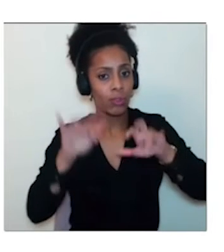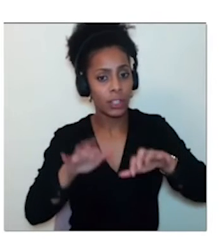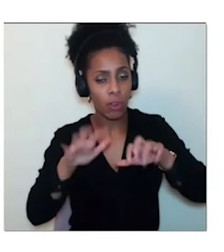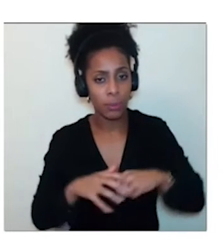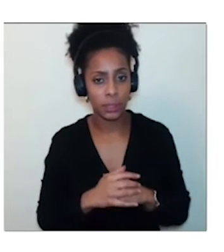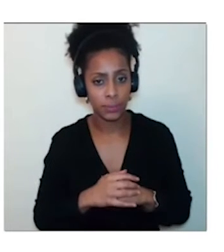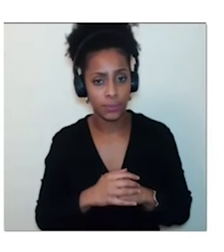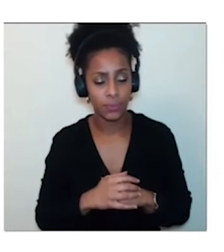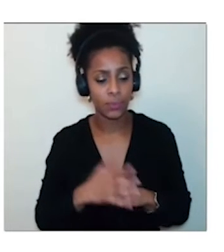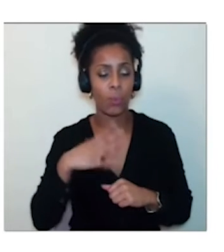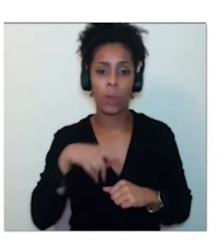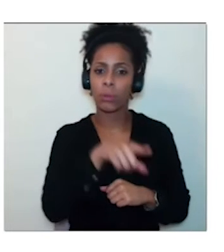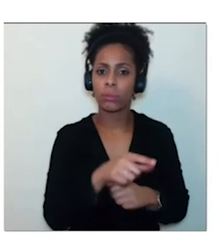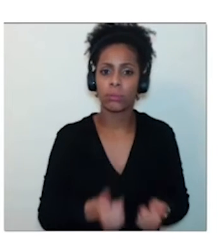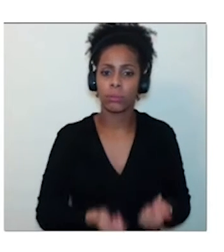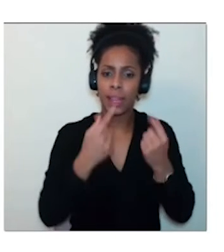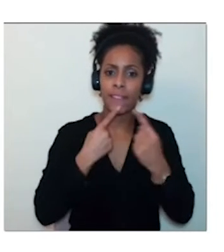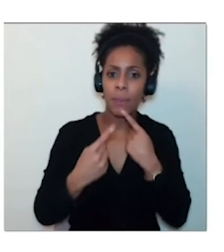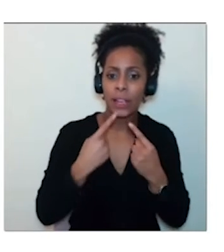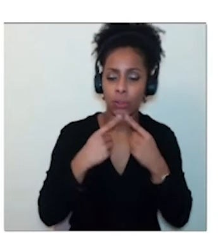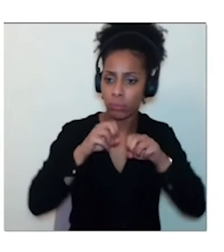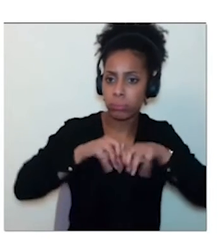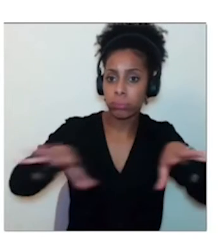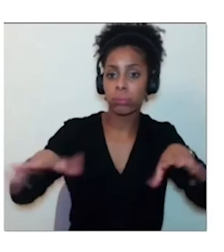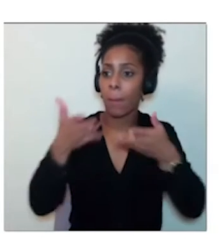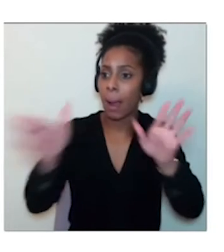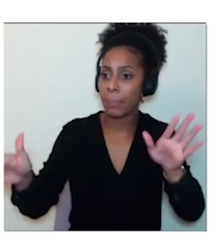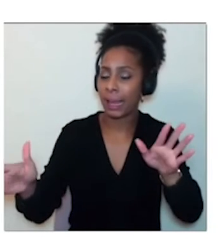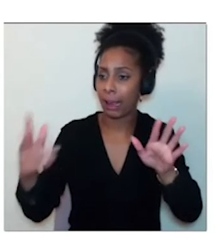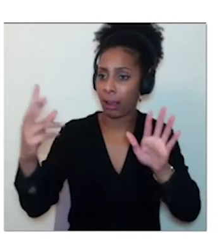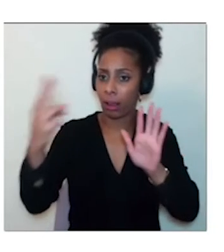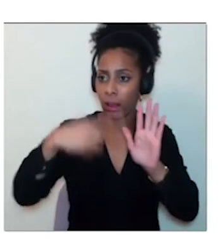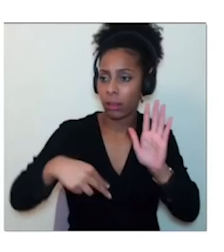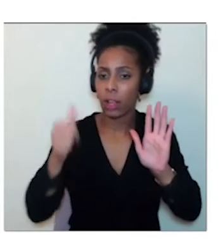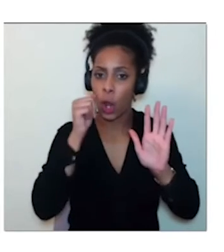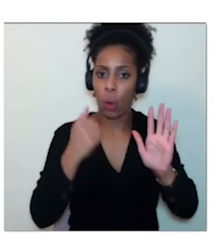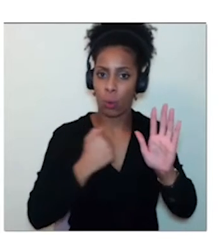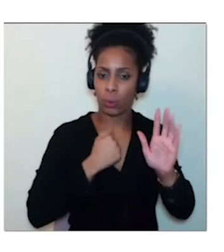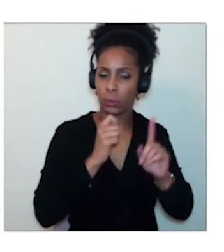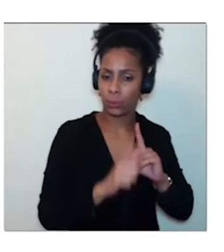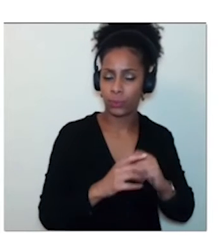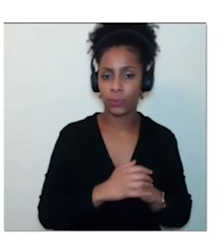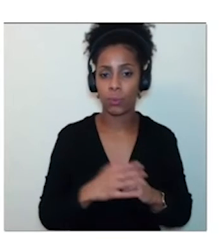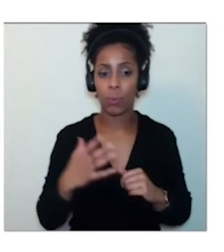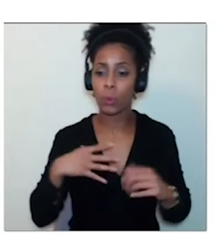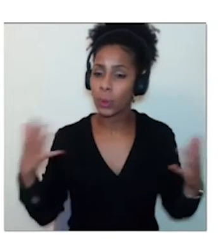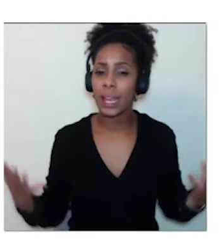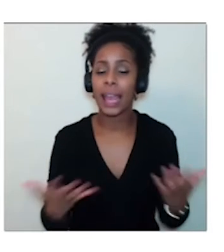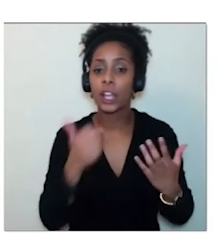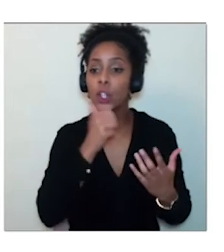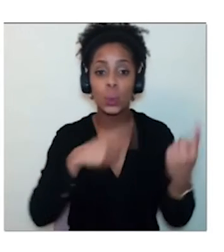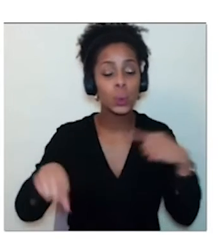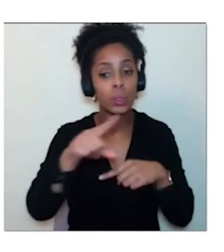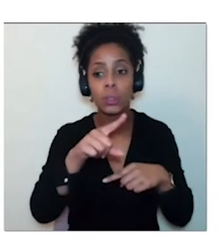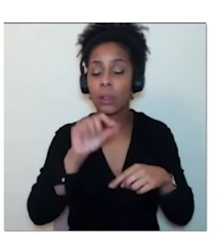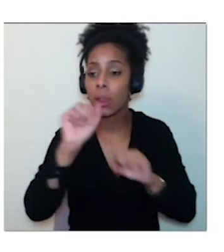to publishers and the public in general. And we want to engage users and promote their views in accessible